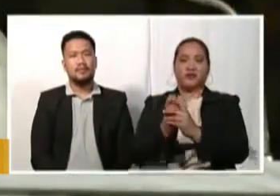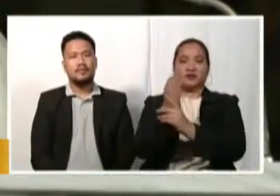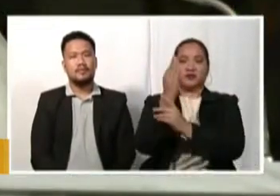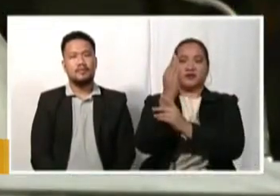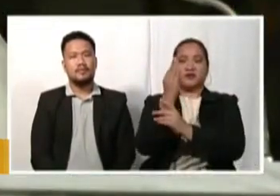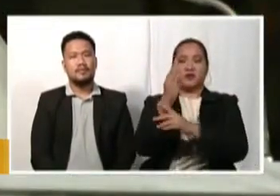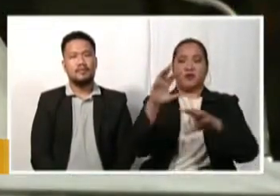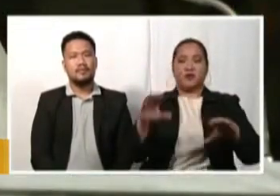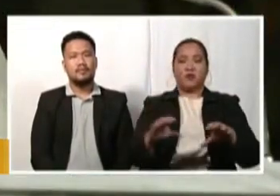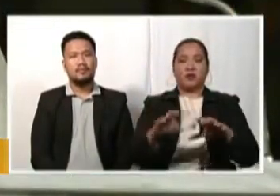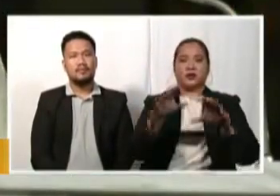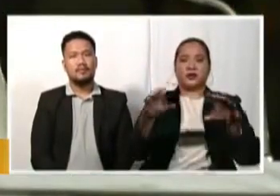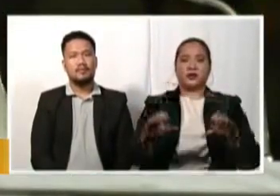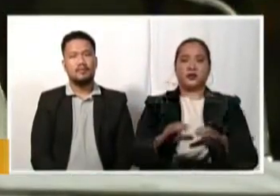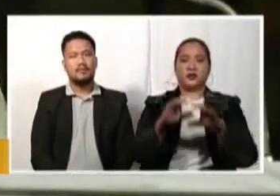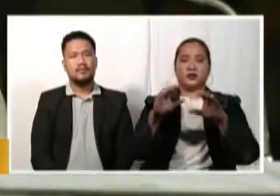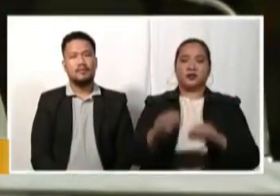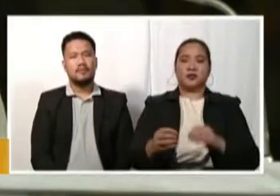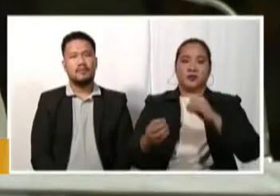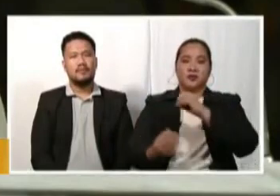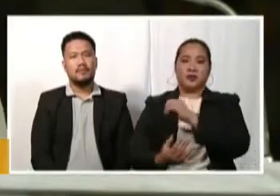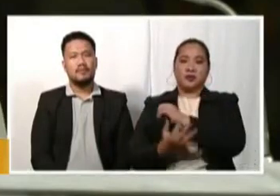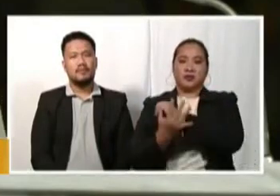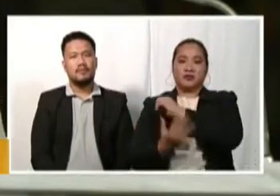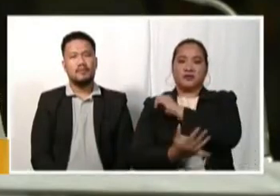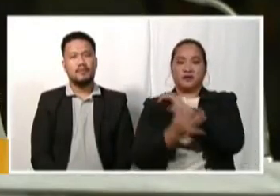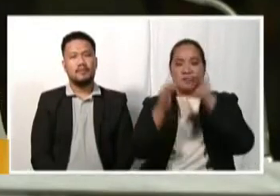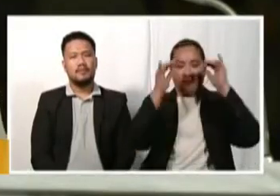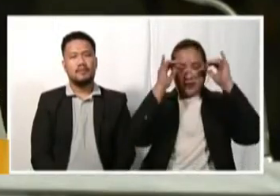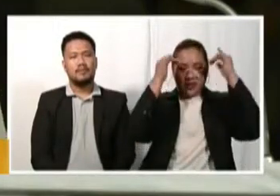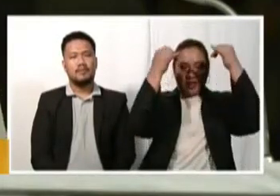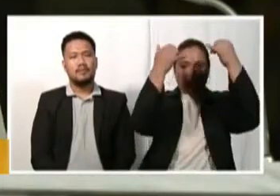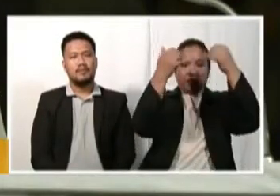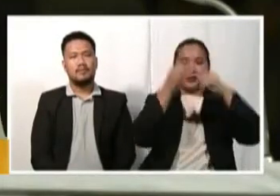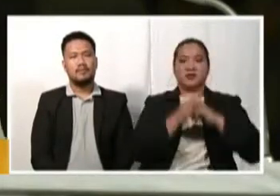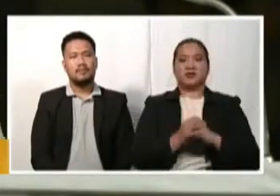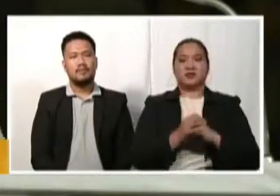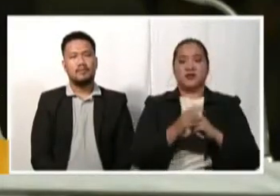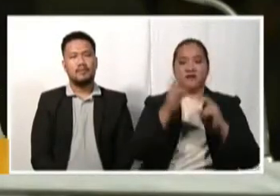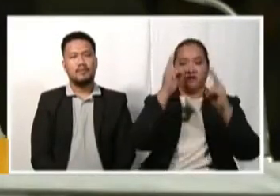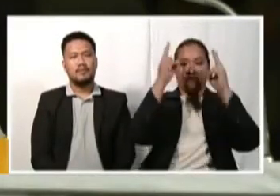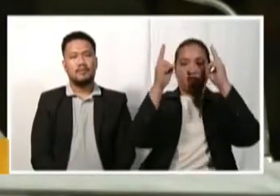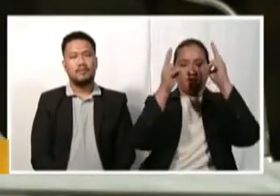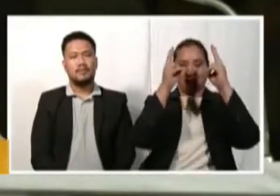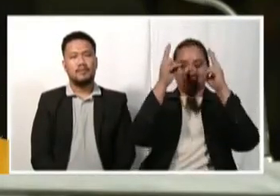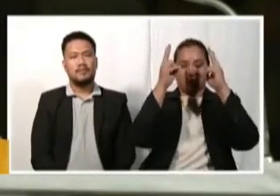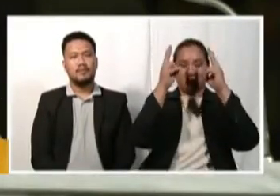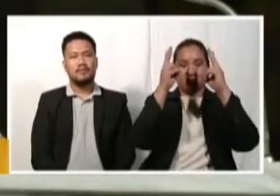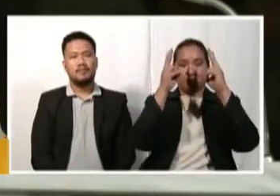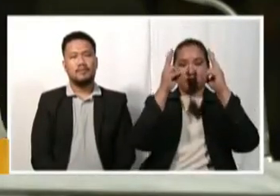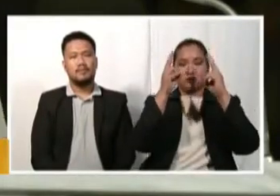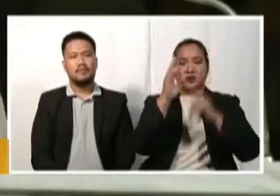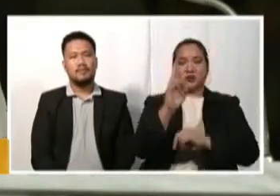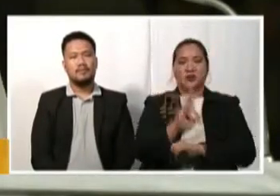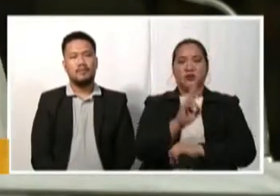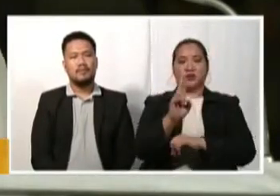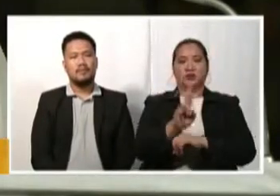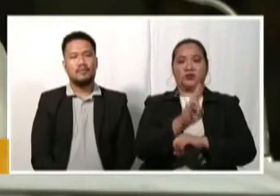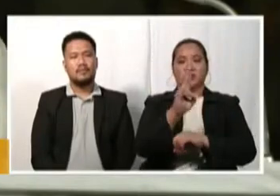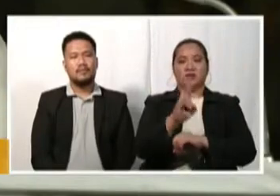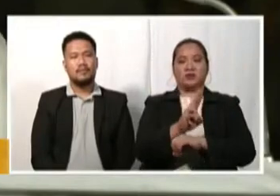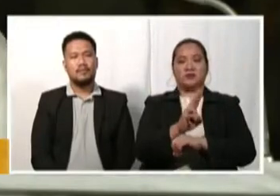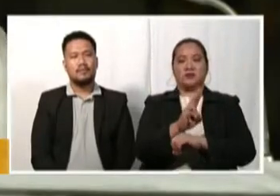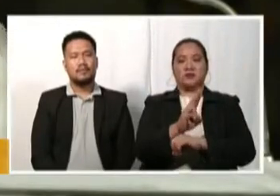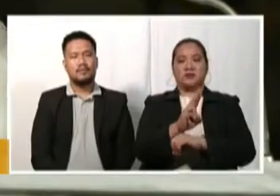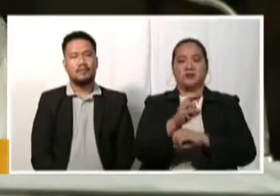works. You raise grass for the cattle, the vegetation for man's use, producing